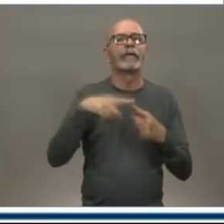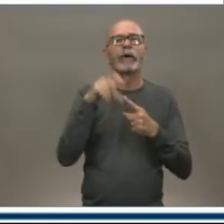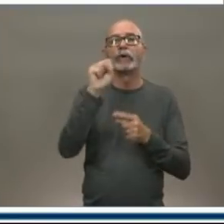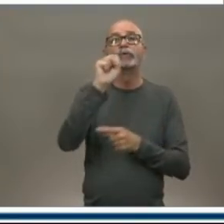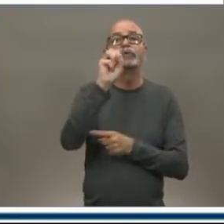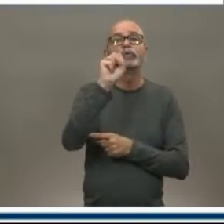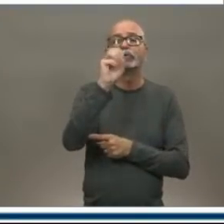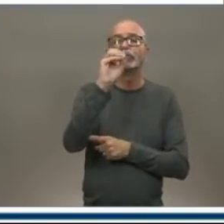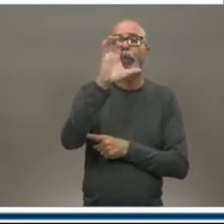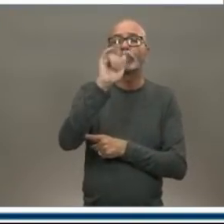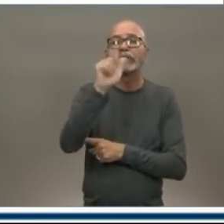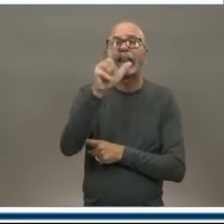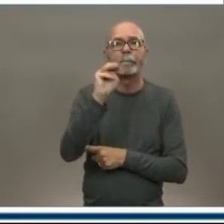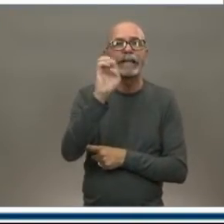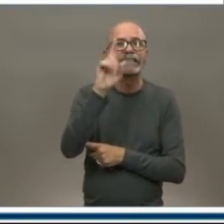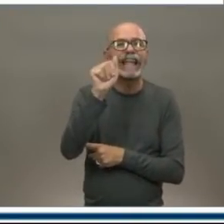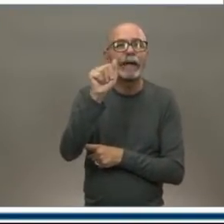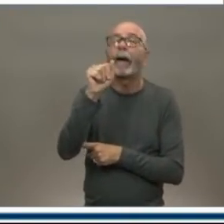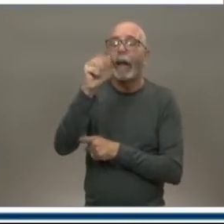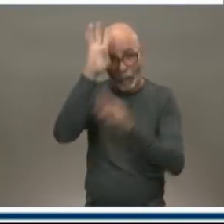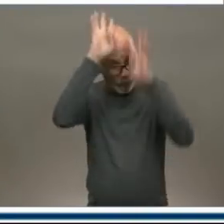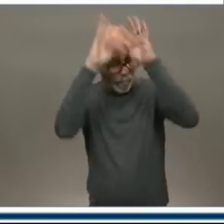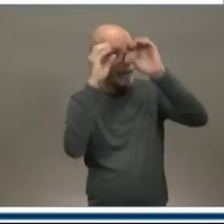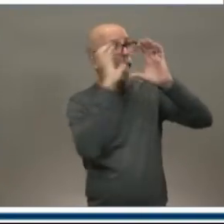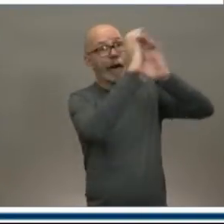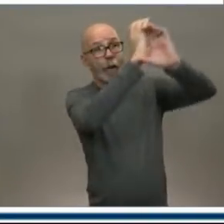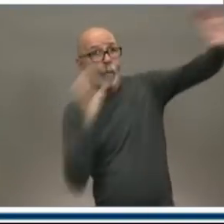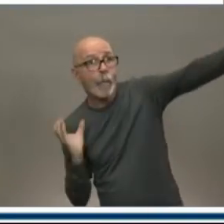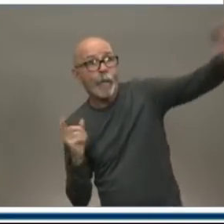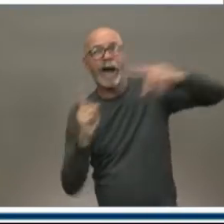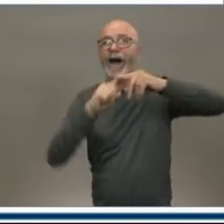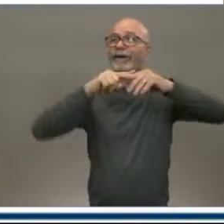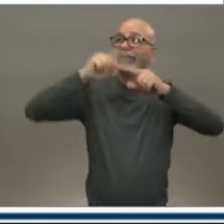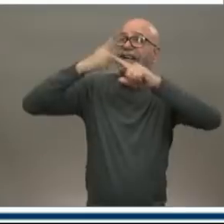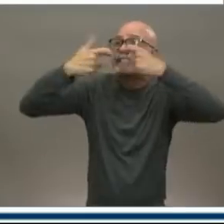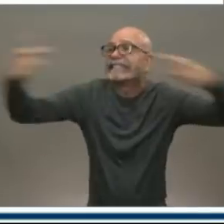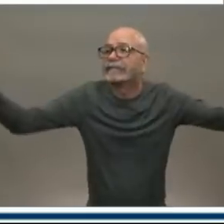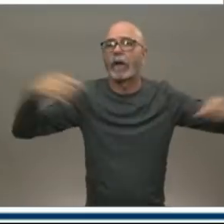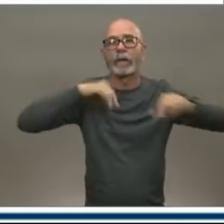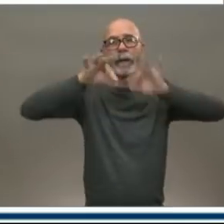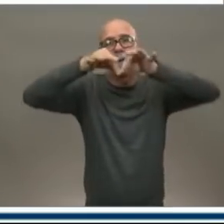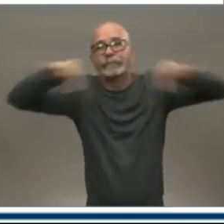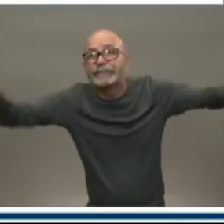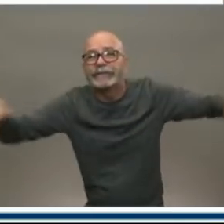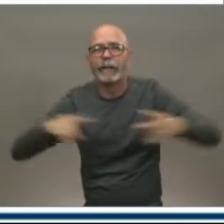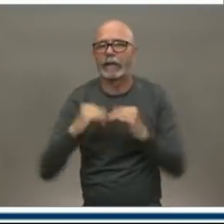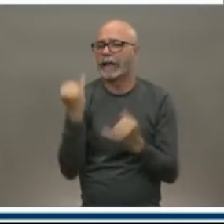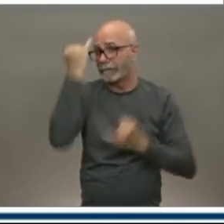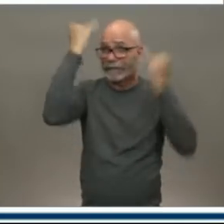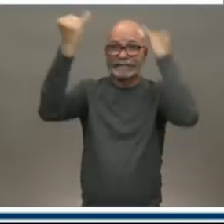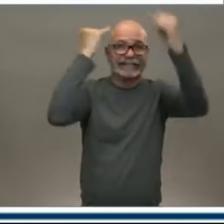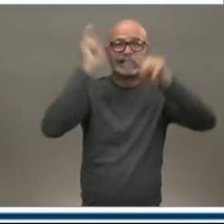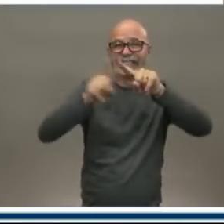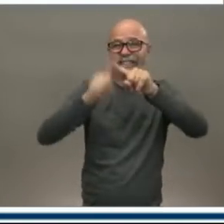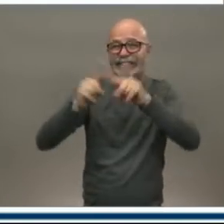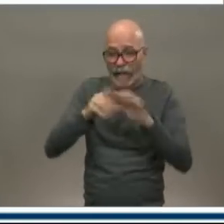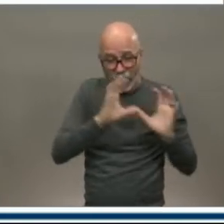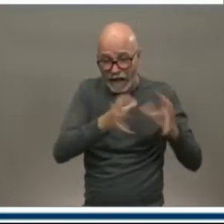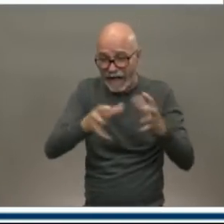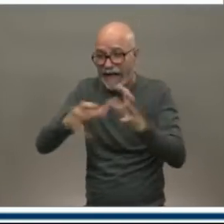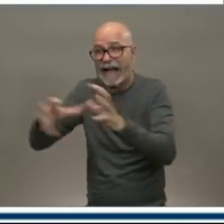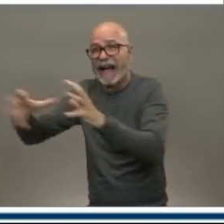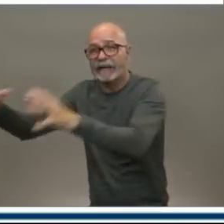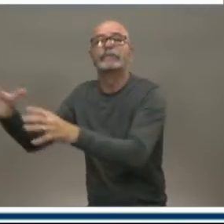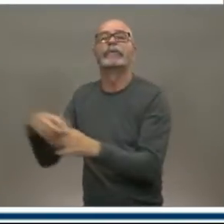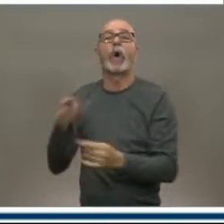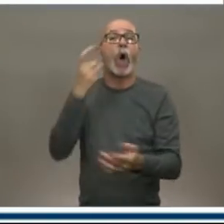handing out candy in creative ways from their doorsteps or their driveways. People laid out individual treat bags or using hockey